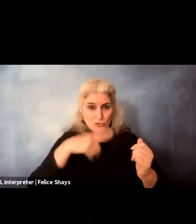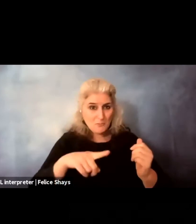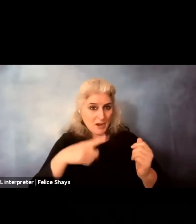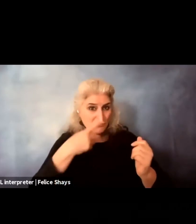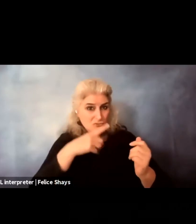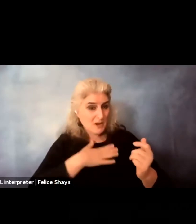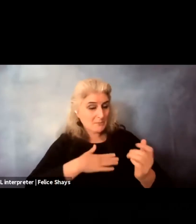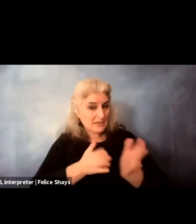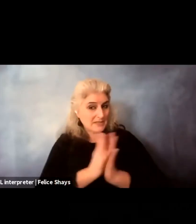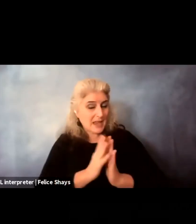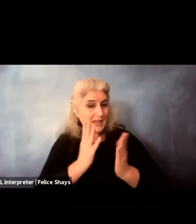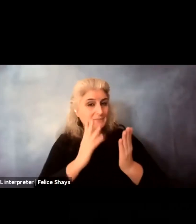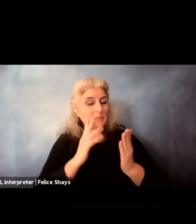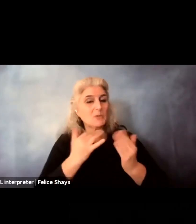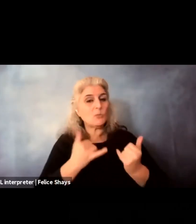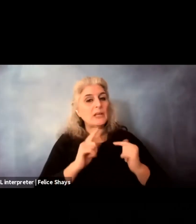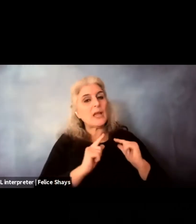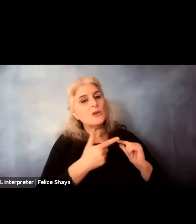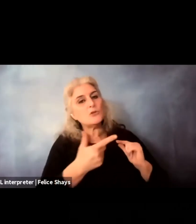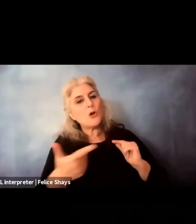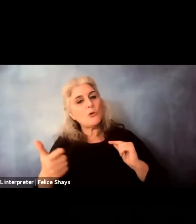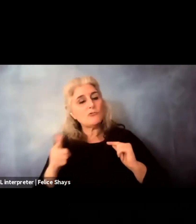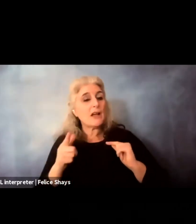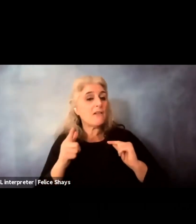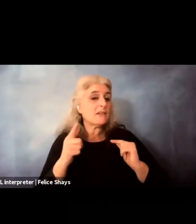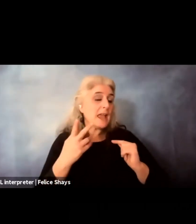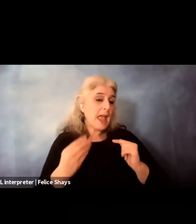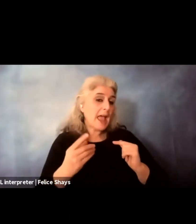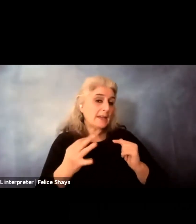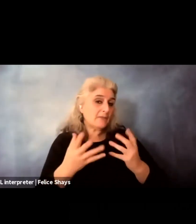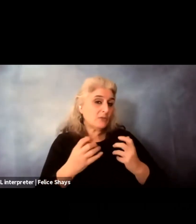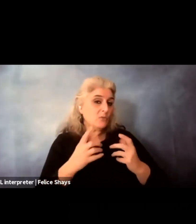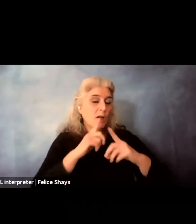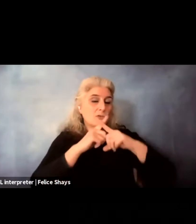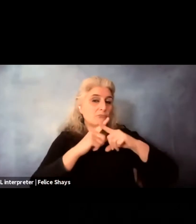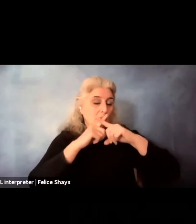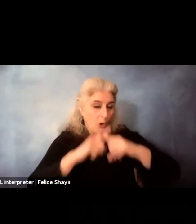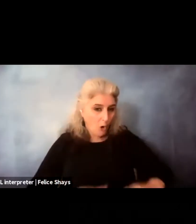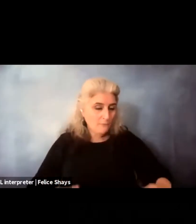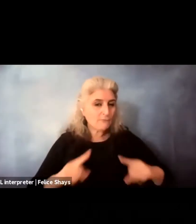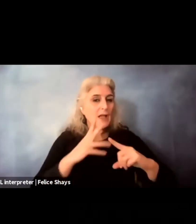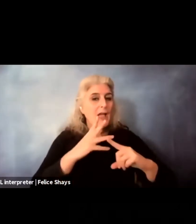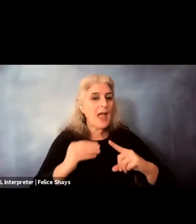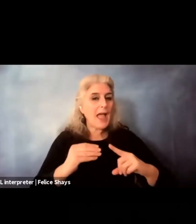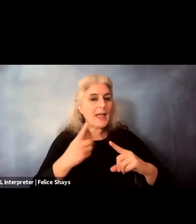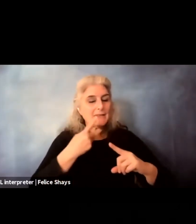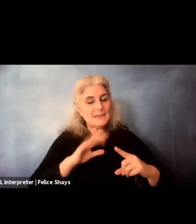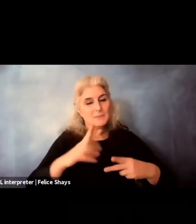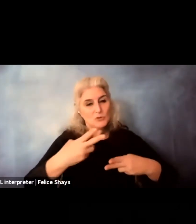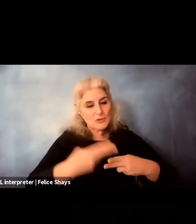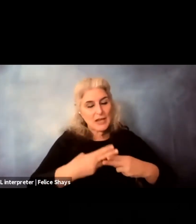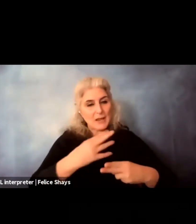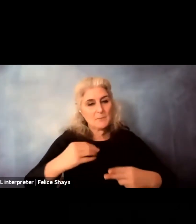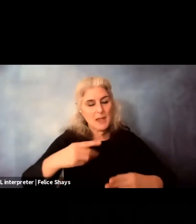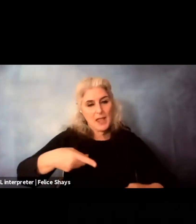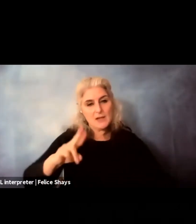mind, maybe we go around, and if you would like to unmute your mic and tell us your name and